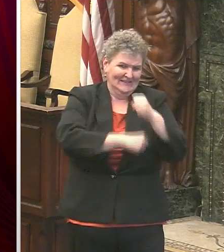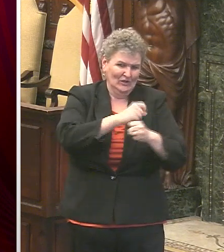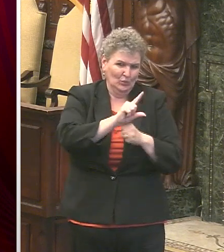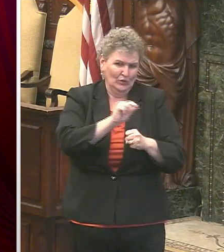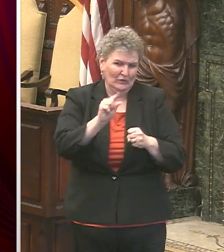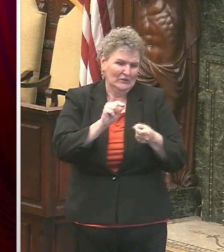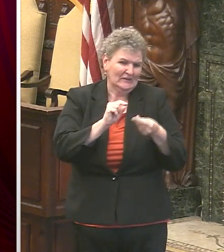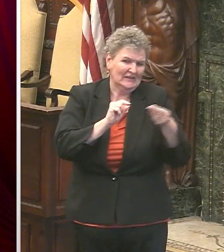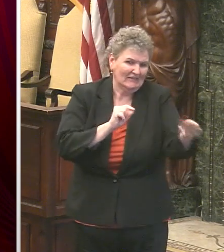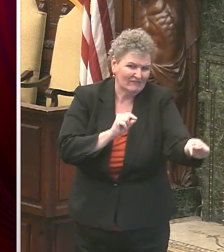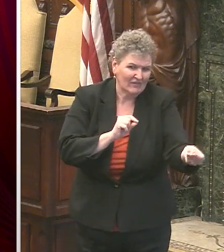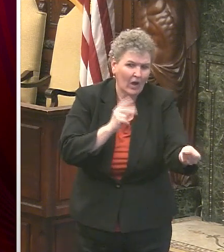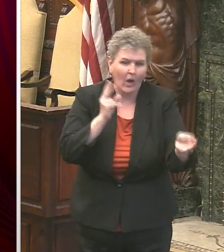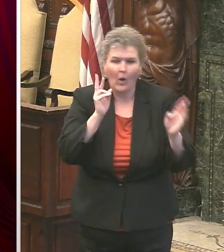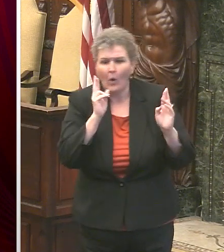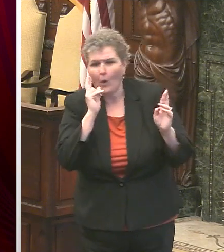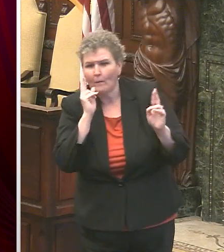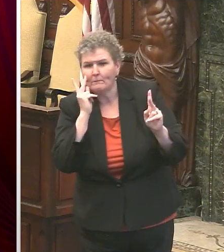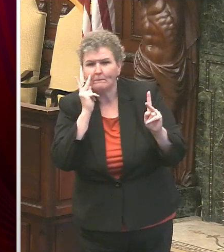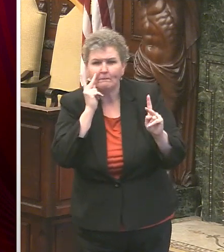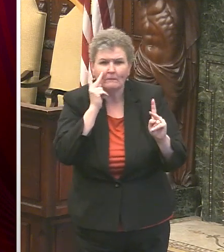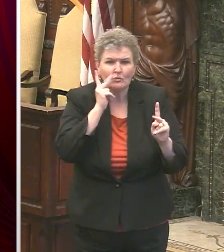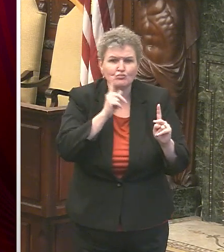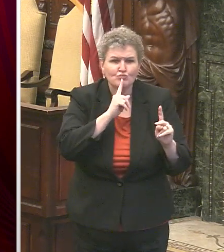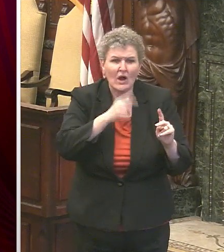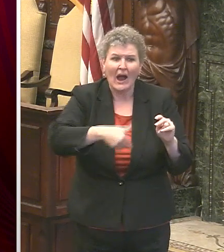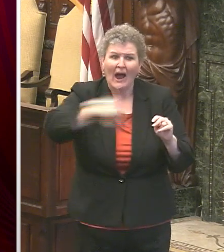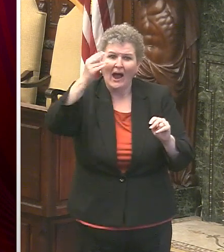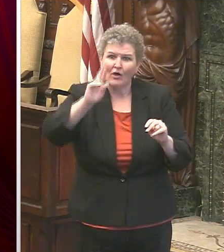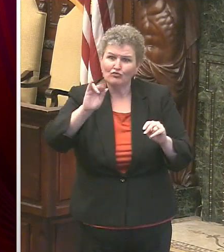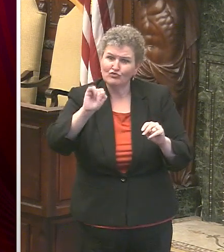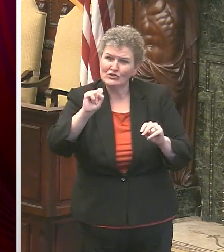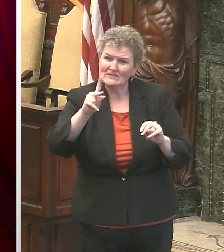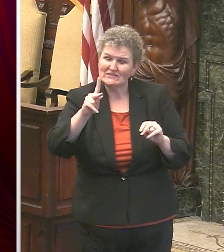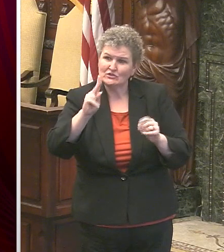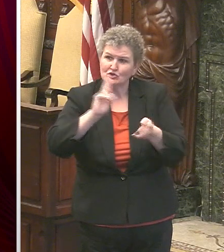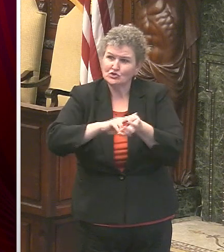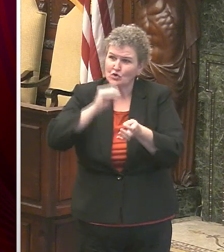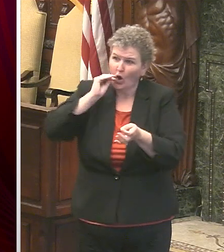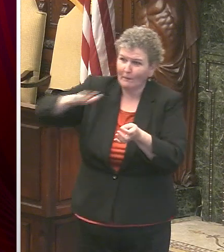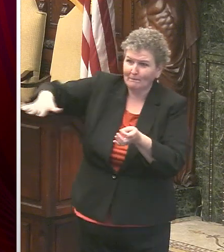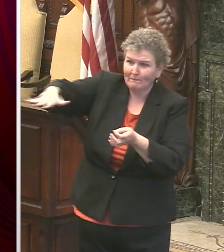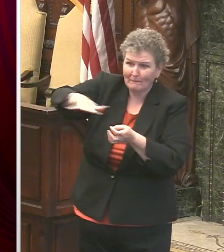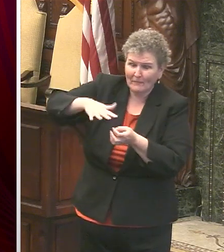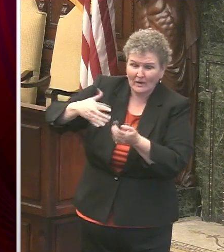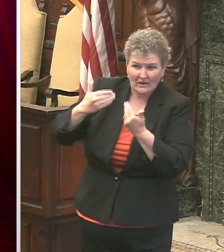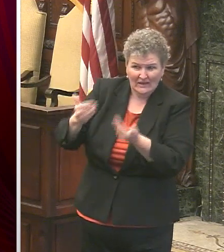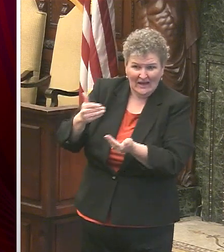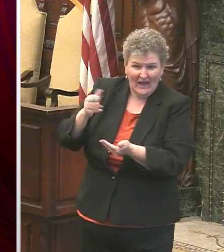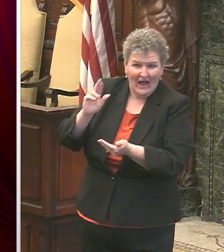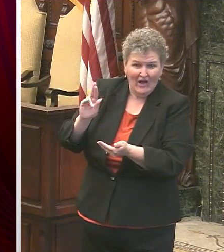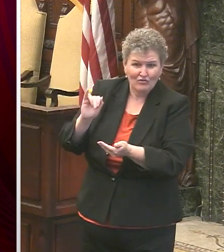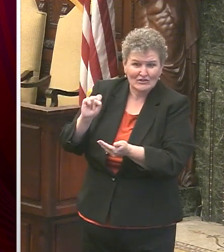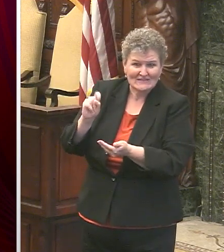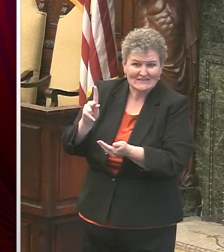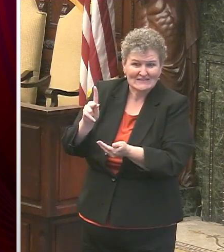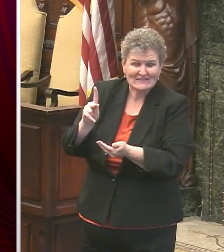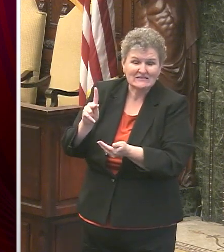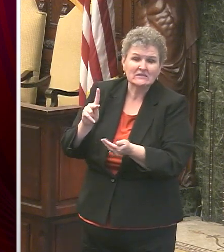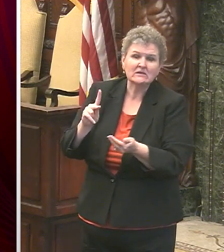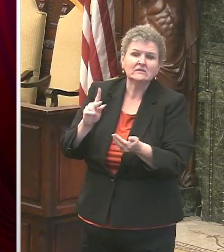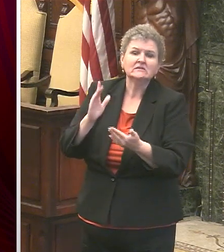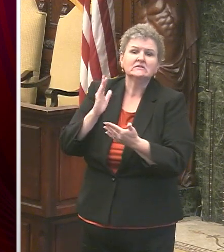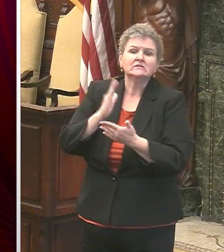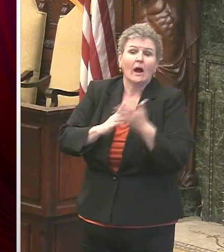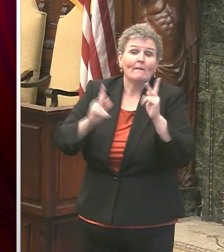severe infection, such as nursing home residents, and people who are at very high risk to acquire the infection and then pass it on to those who are themselves